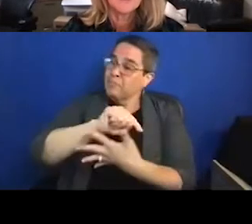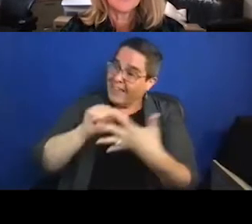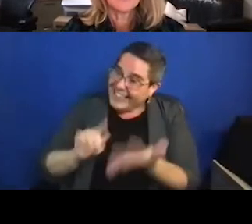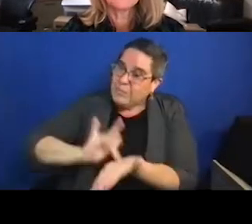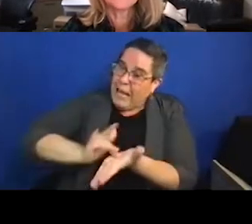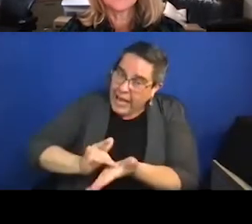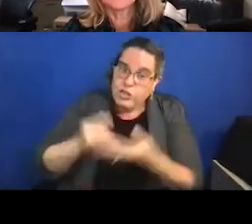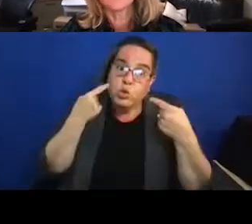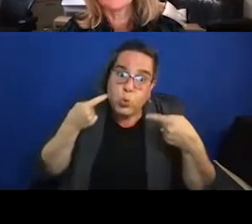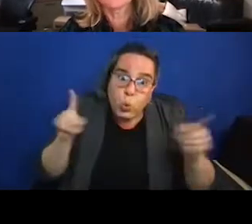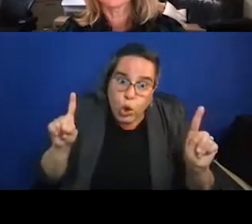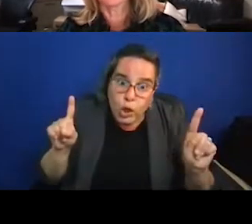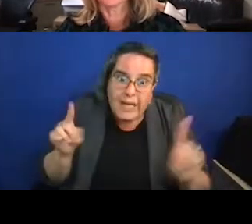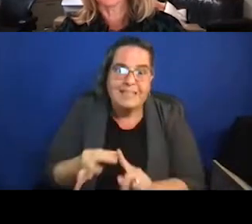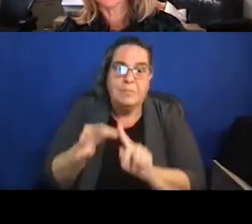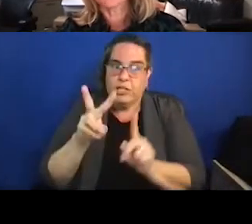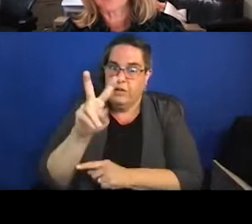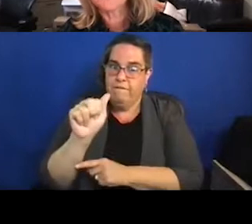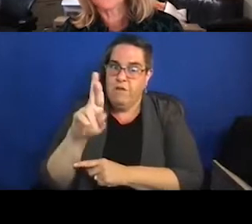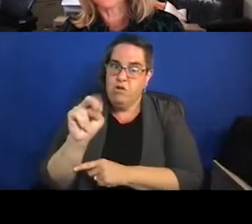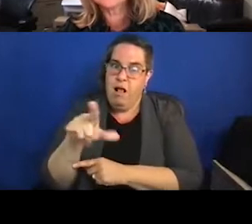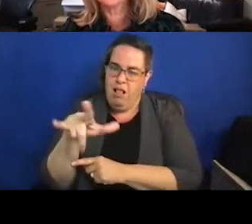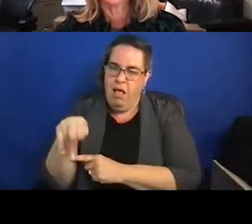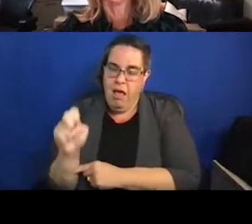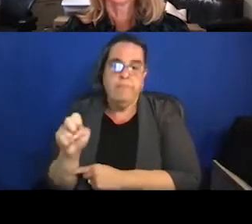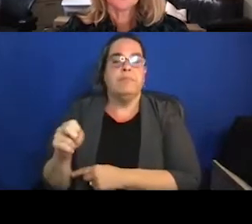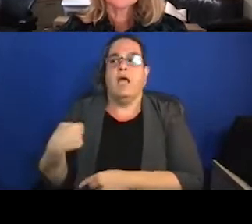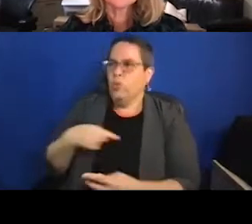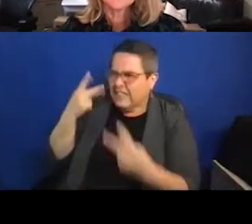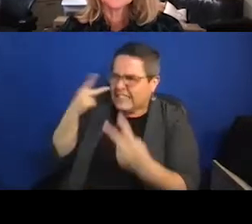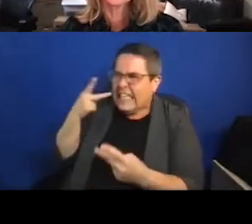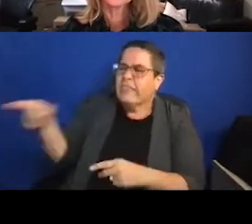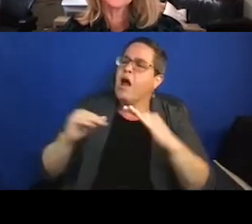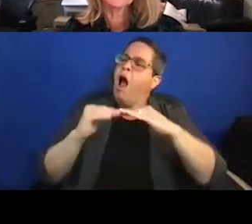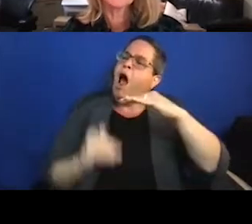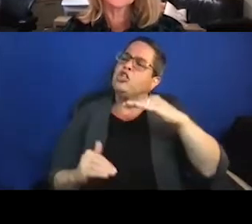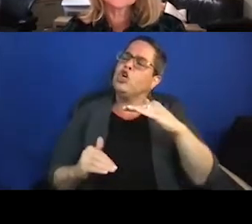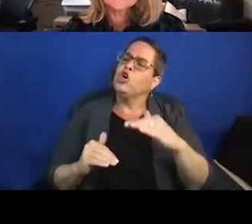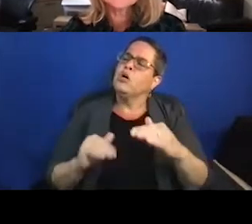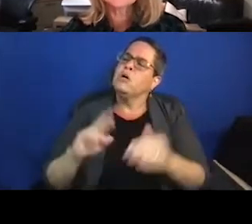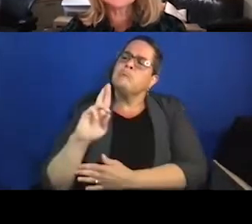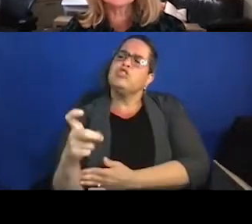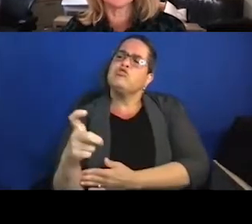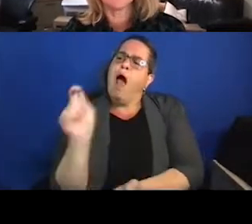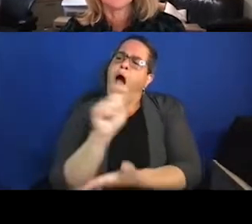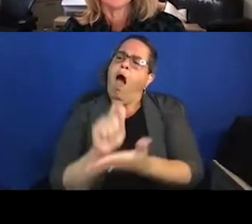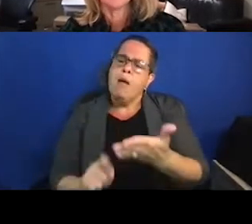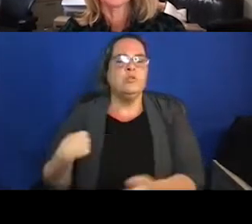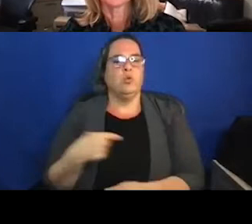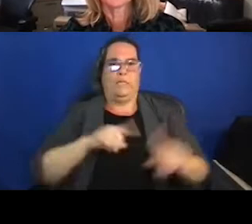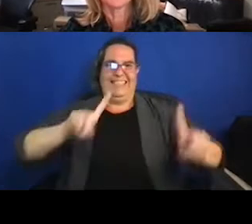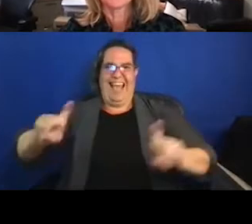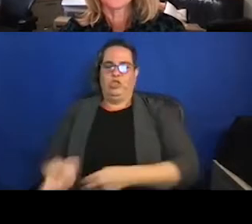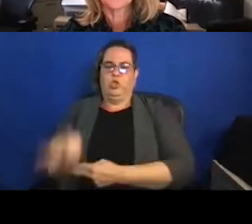them, and we've learned that they're underprescribed. So we sought to test 2 interventions in the system